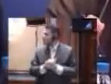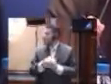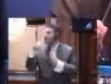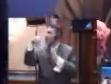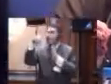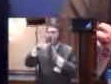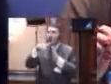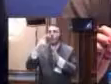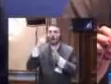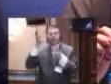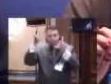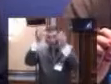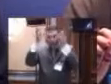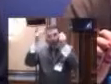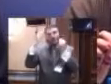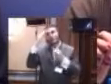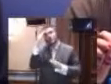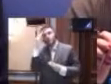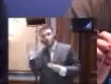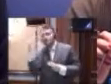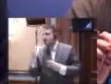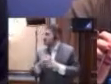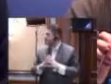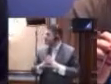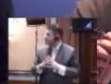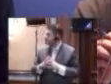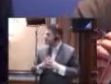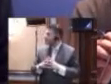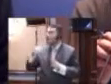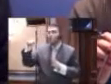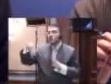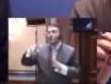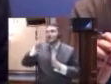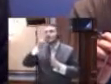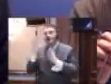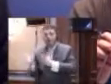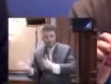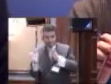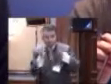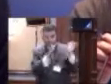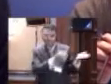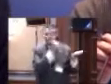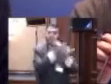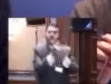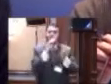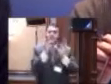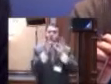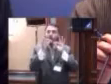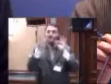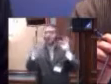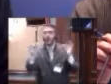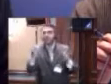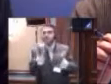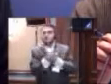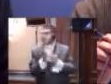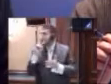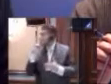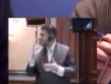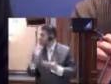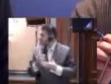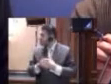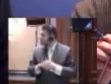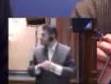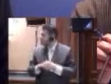like to introduce Mr. Jorge Alcocer, the Secretary of Political Development